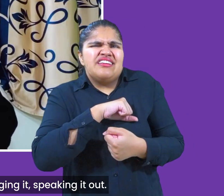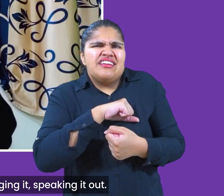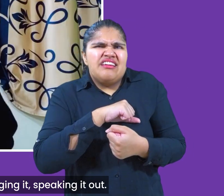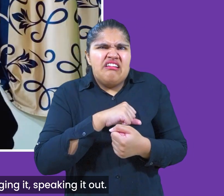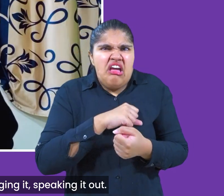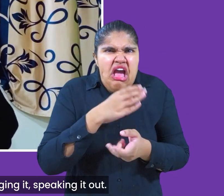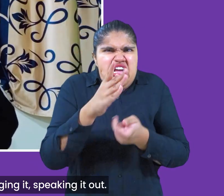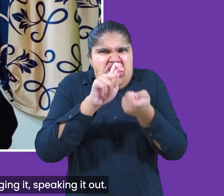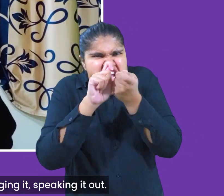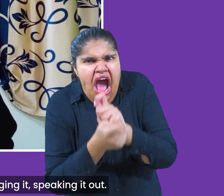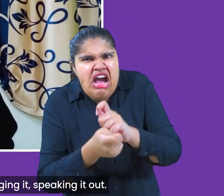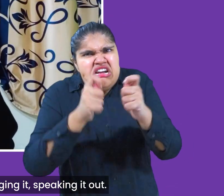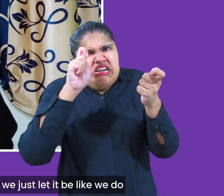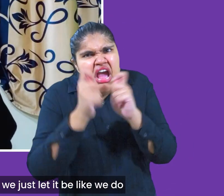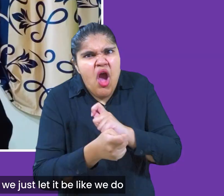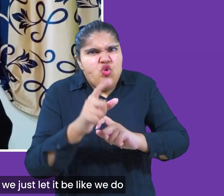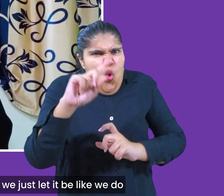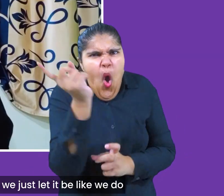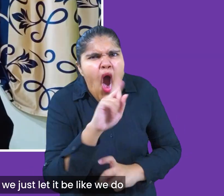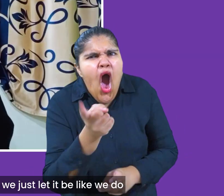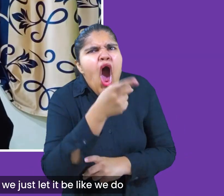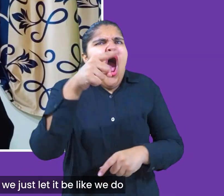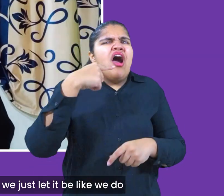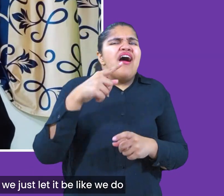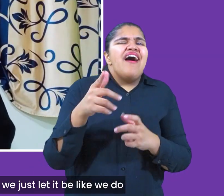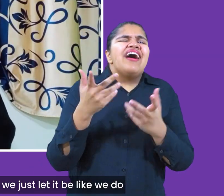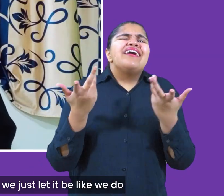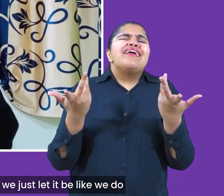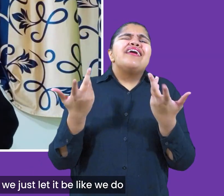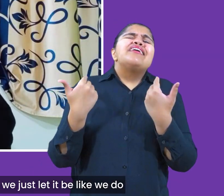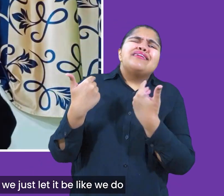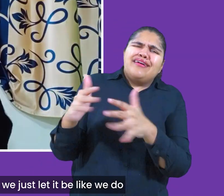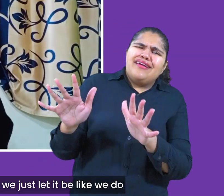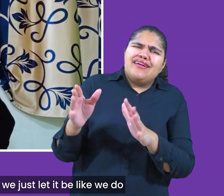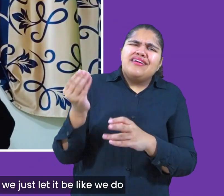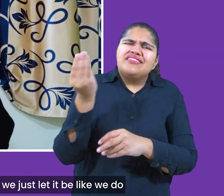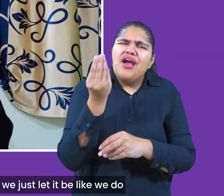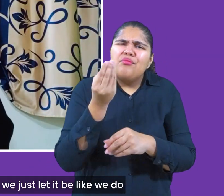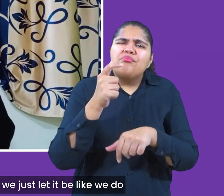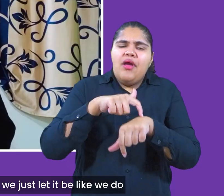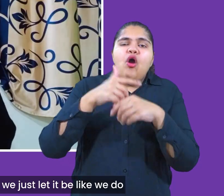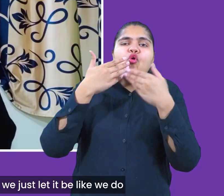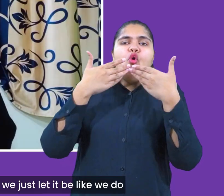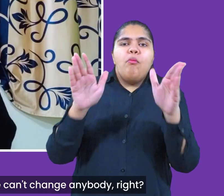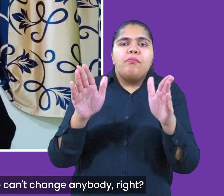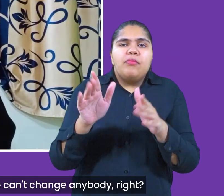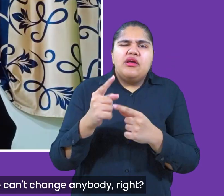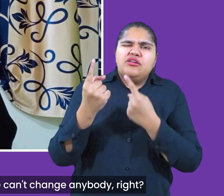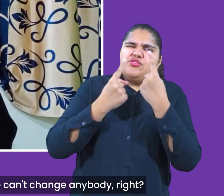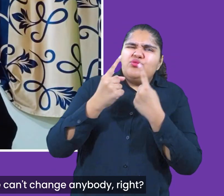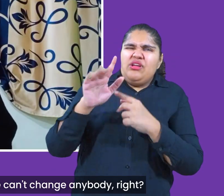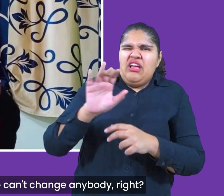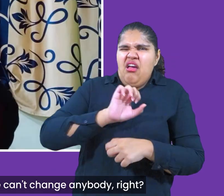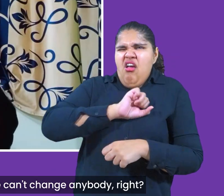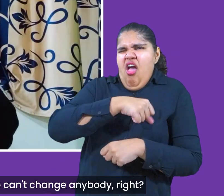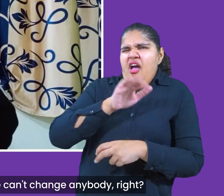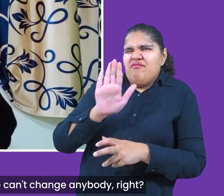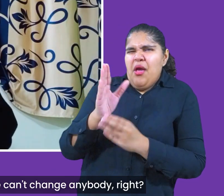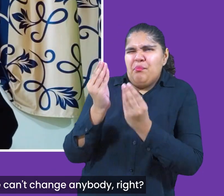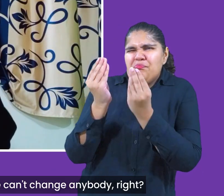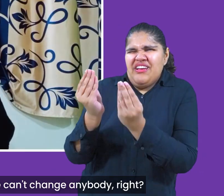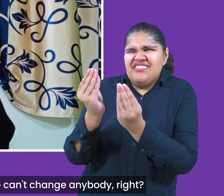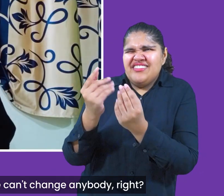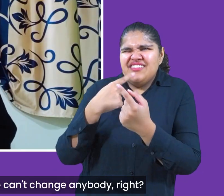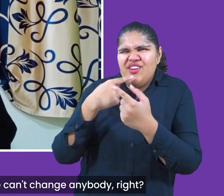try acknowledging it, speaking it out. And even if speaking doesn't help, then we just let it be. Like, we do our best and we help